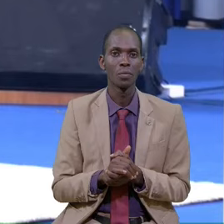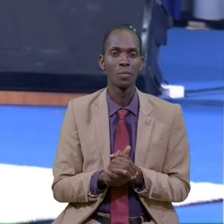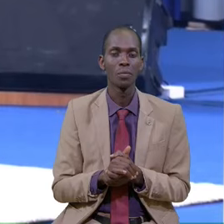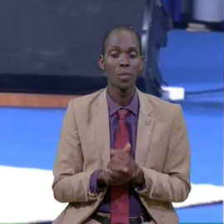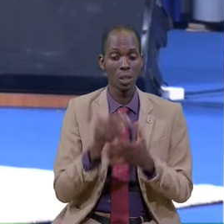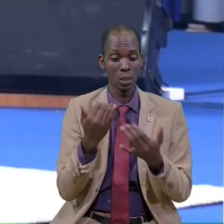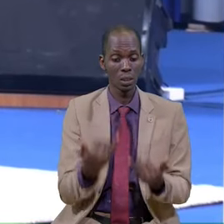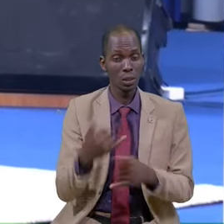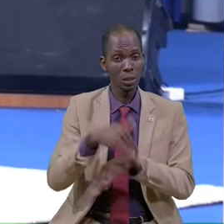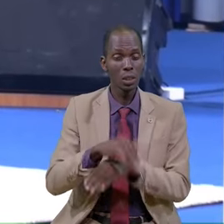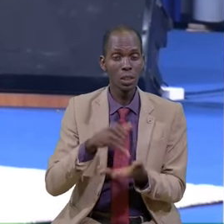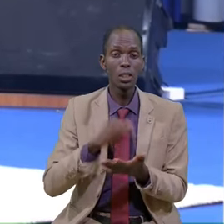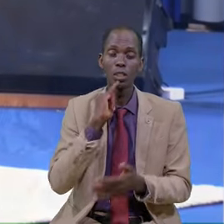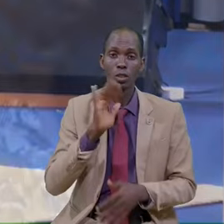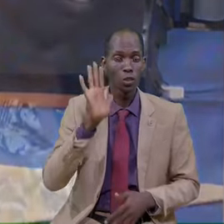salvation